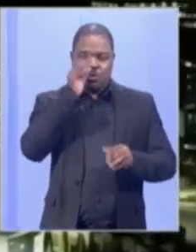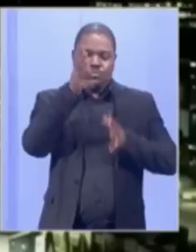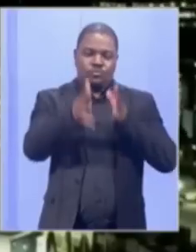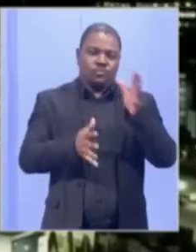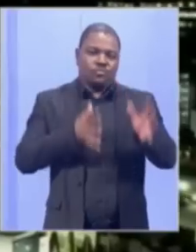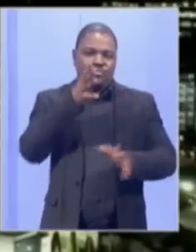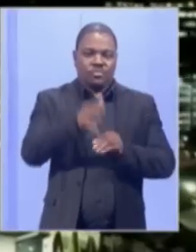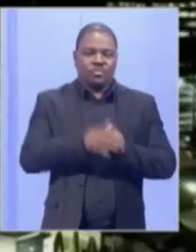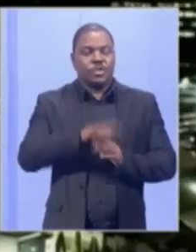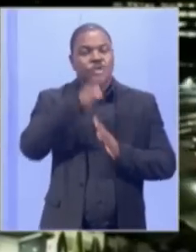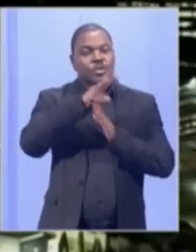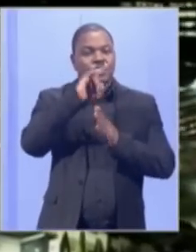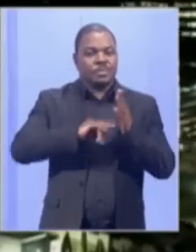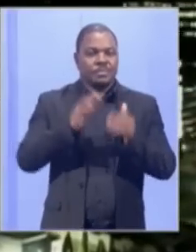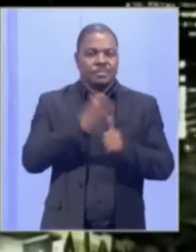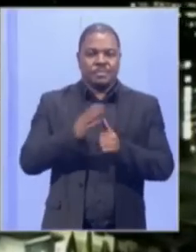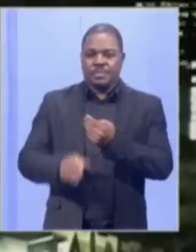ka o lekola dihloho.